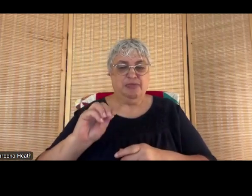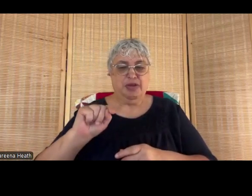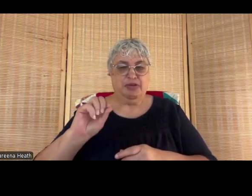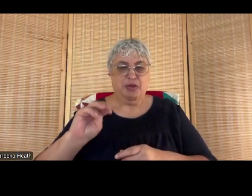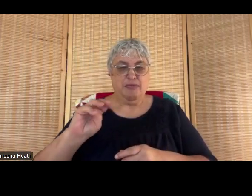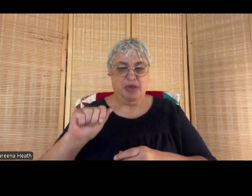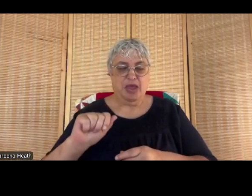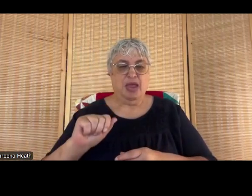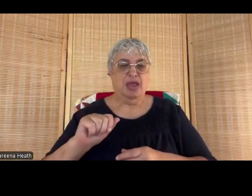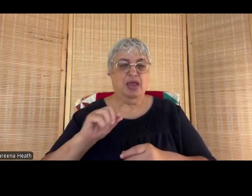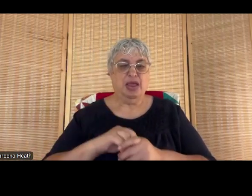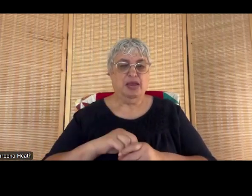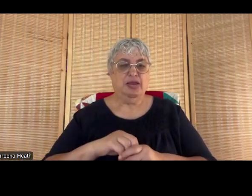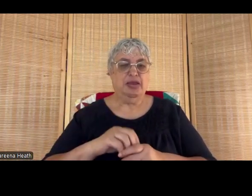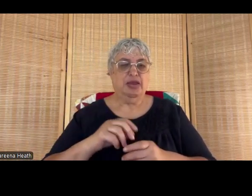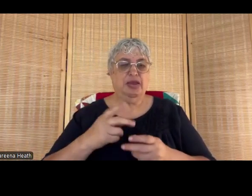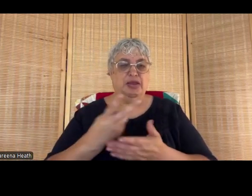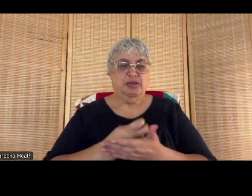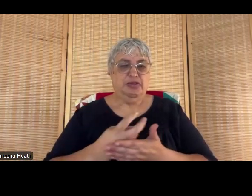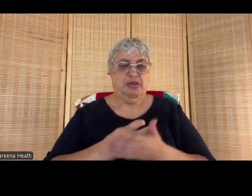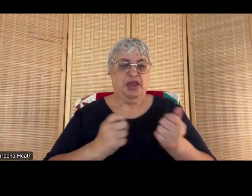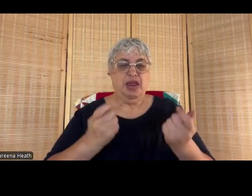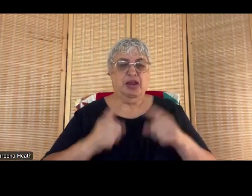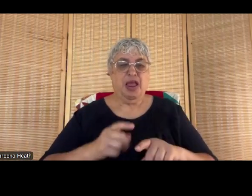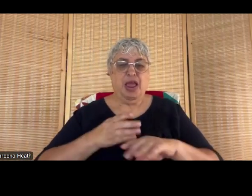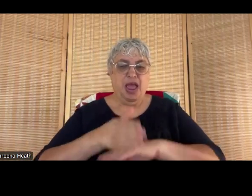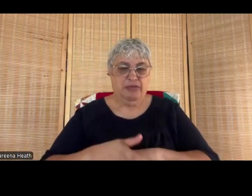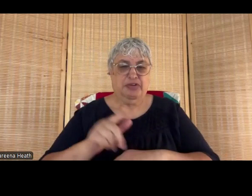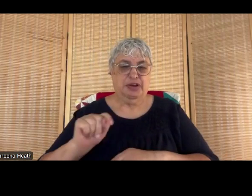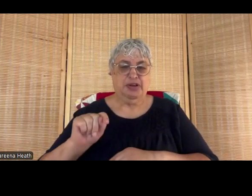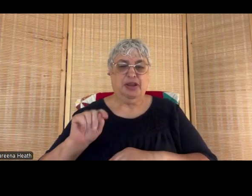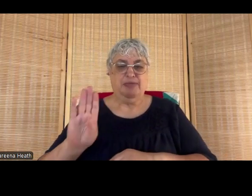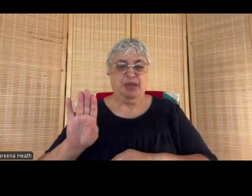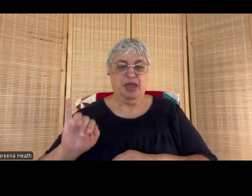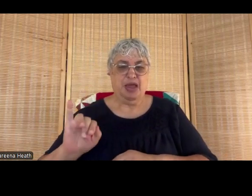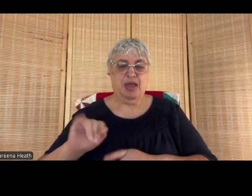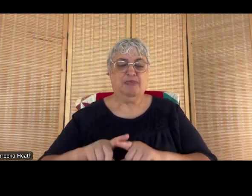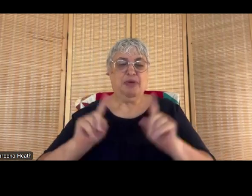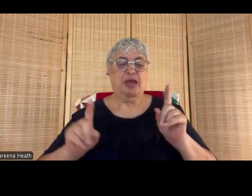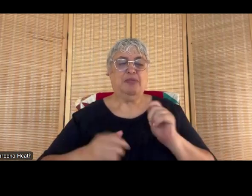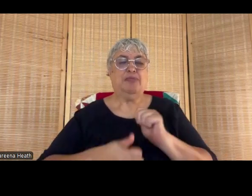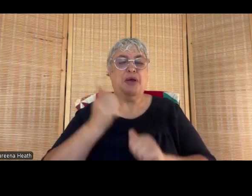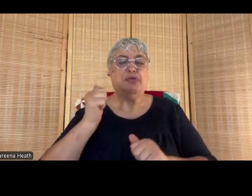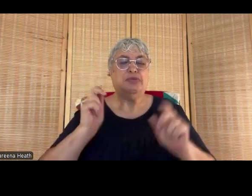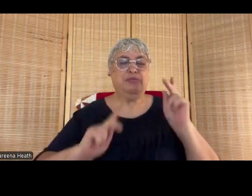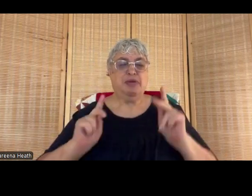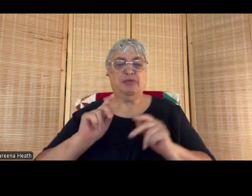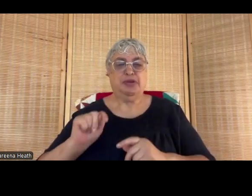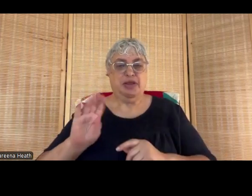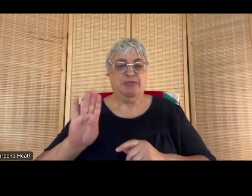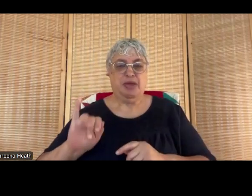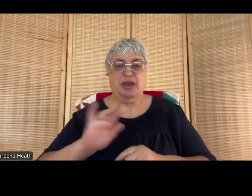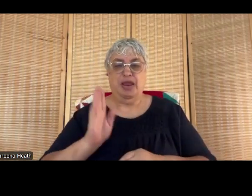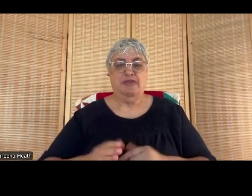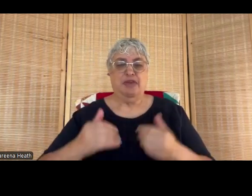coma. Seizures can occur after traumatic brain injury, although most people with TBI will never